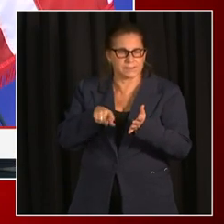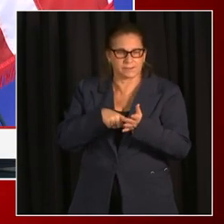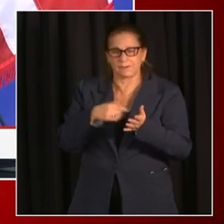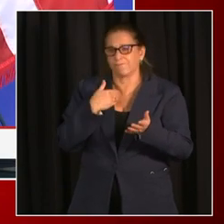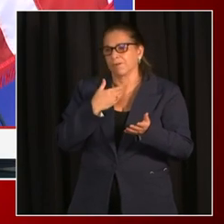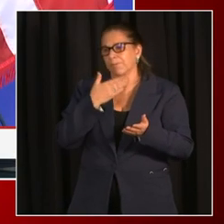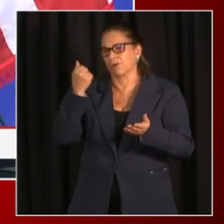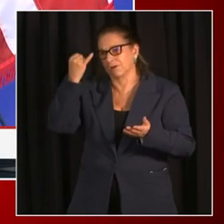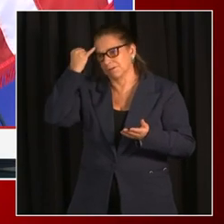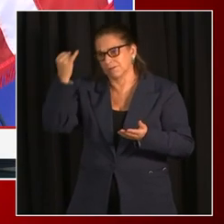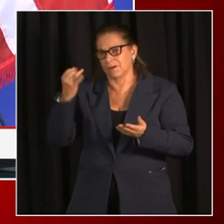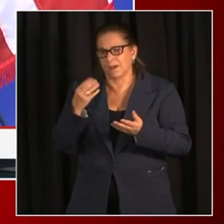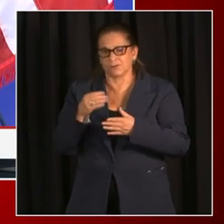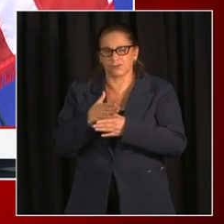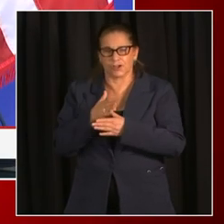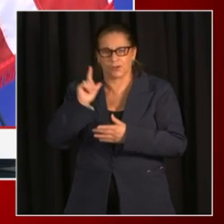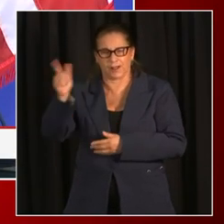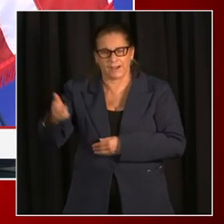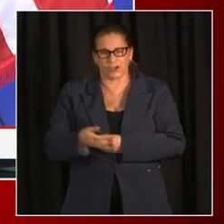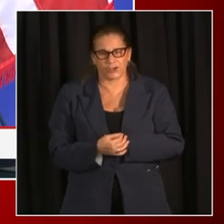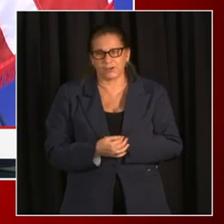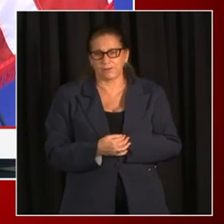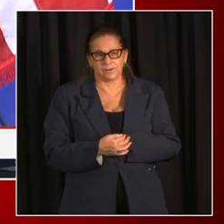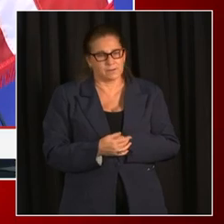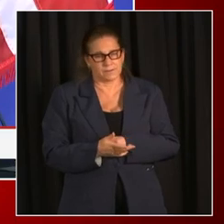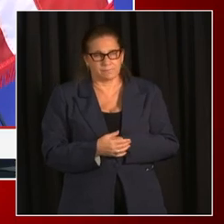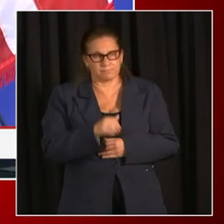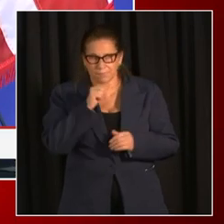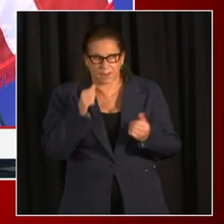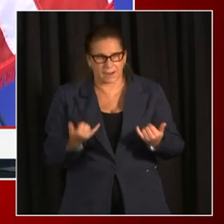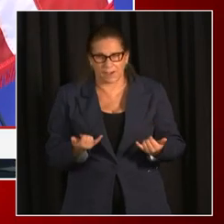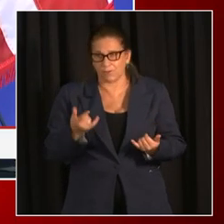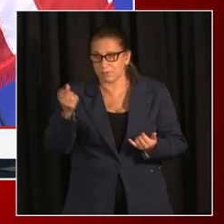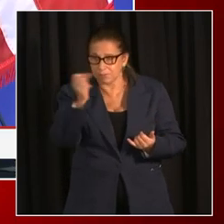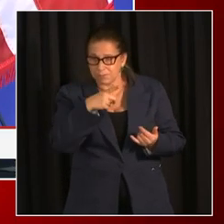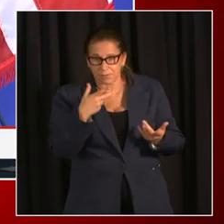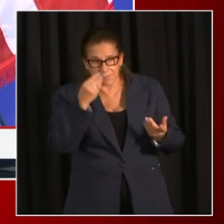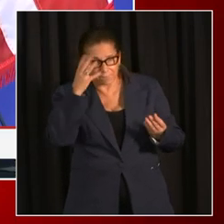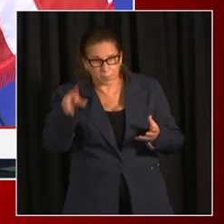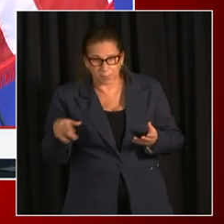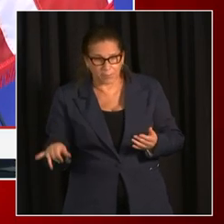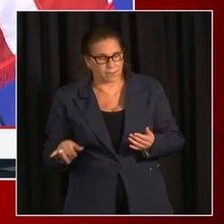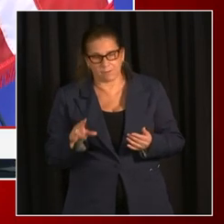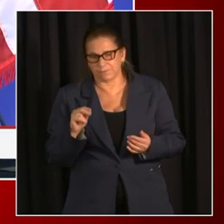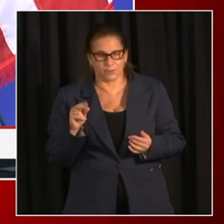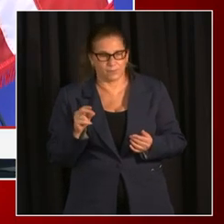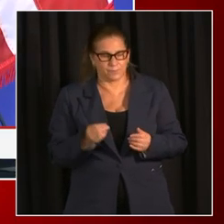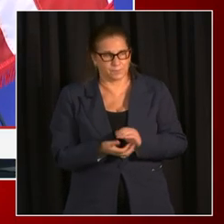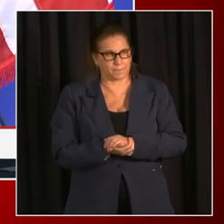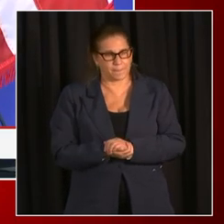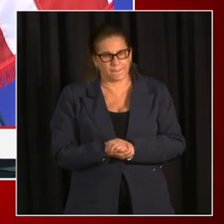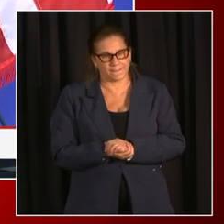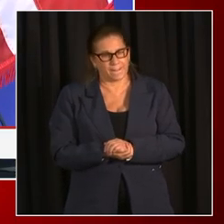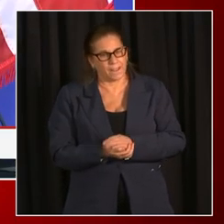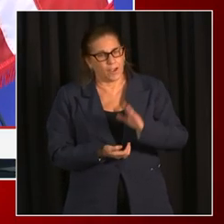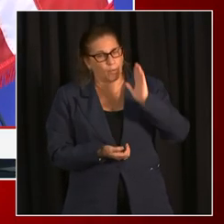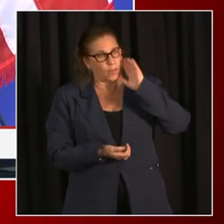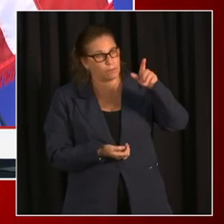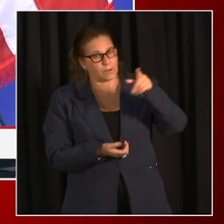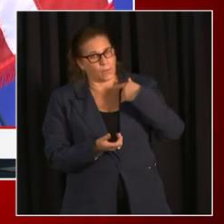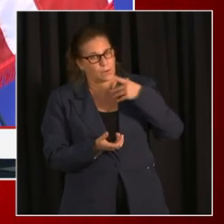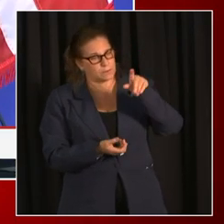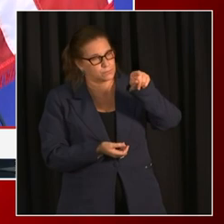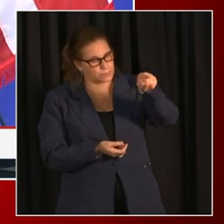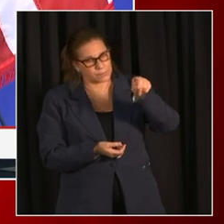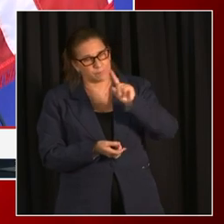doing. Is there any update to that then? Not just yet. We have, and can we get a response from you then? We do have the email